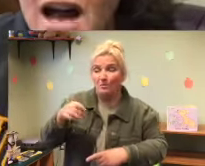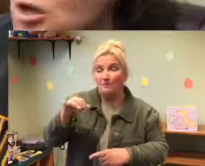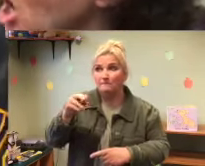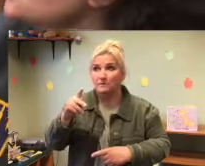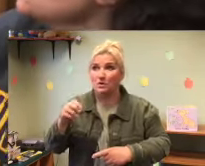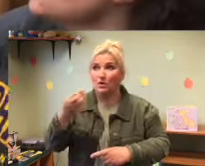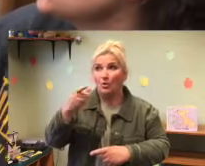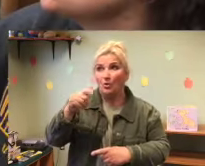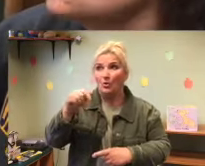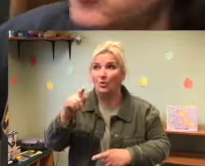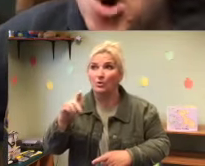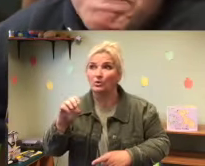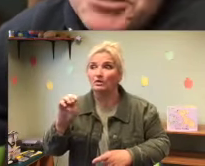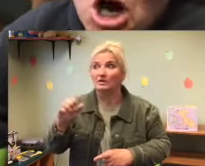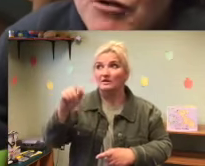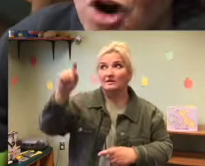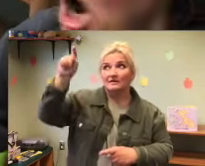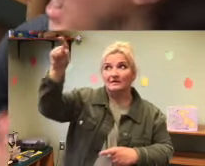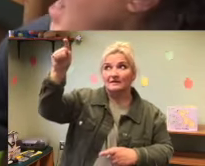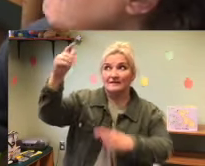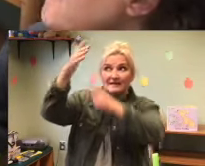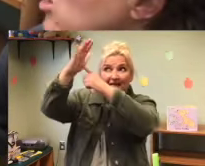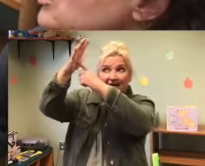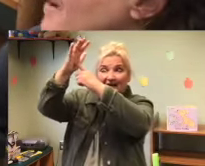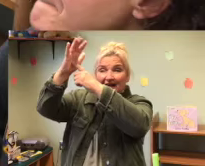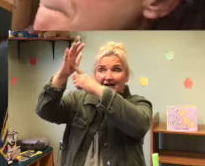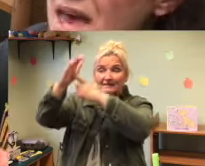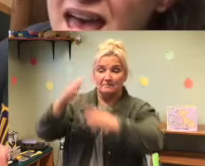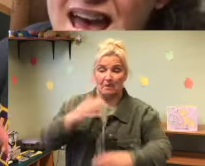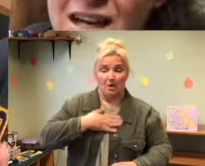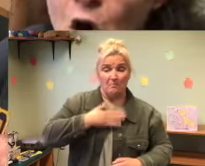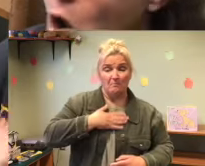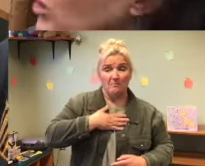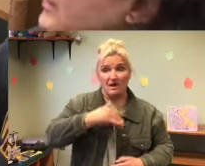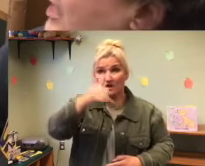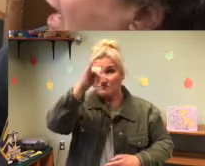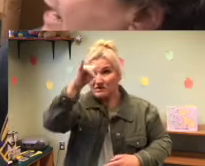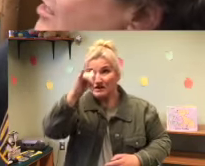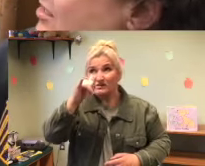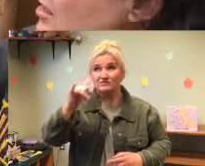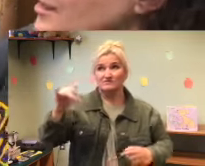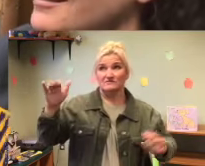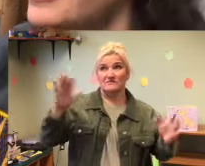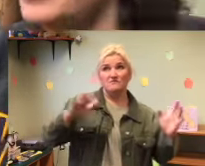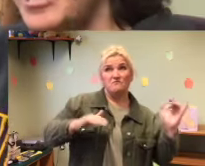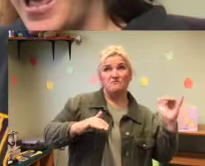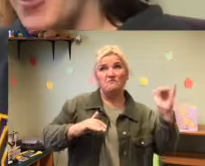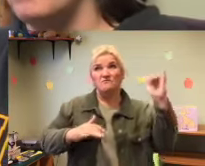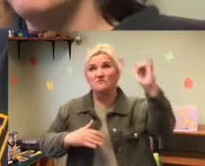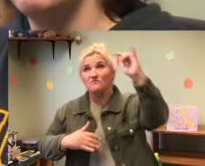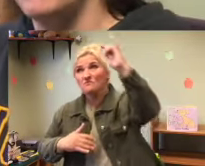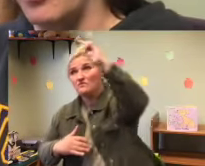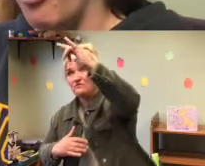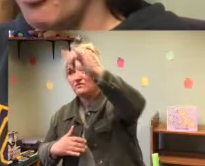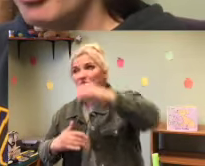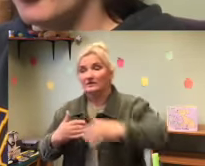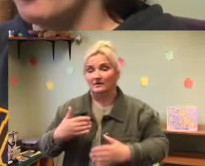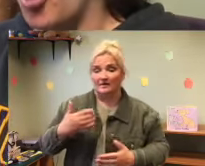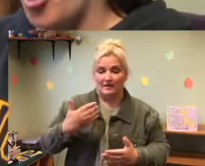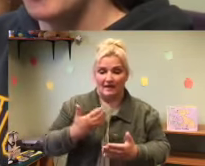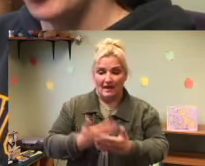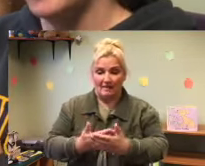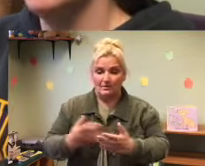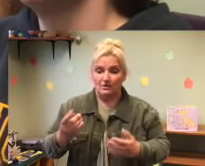My rhinoceros swooped over and poked a big hole in the kite. Down fell